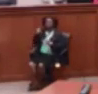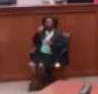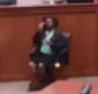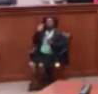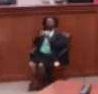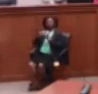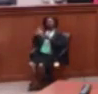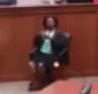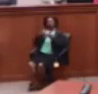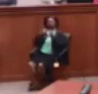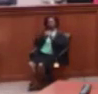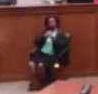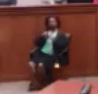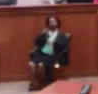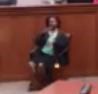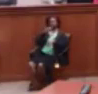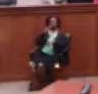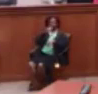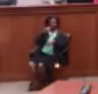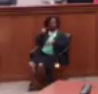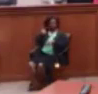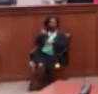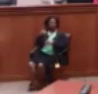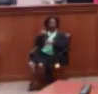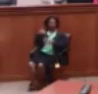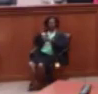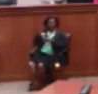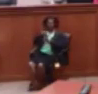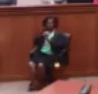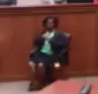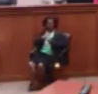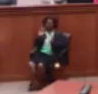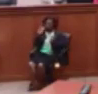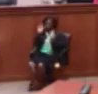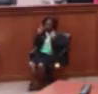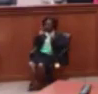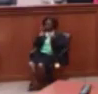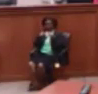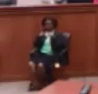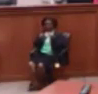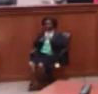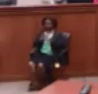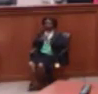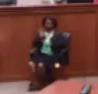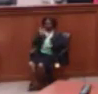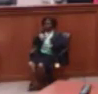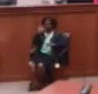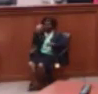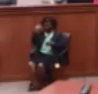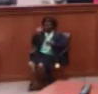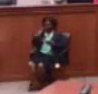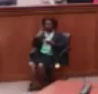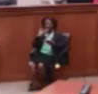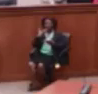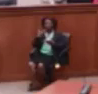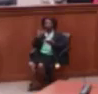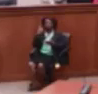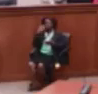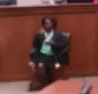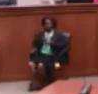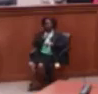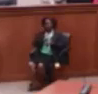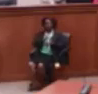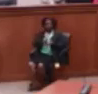So I appreciate you taking time to address that, and hopefully we can keep that conversation going and make sure we get to the point. And again, thank you for the work in getting us to this